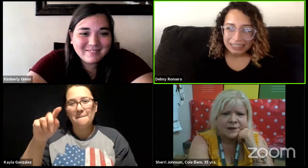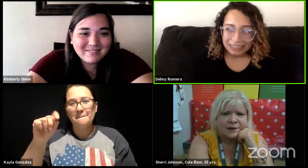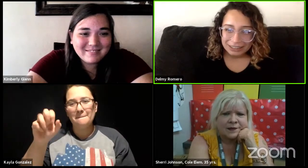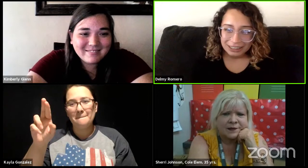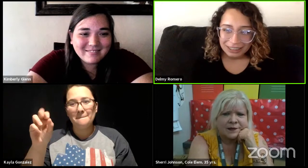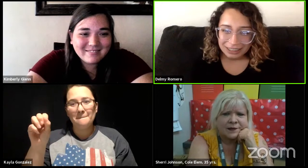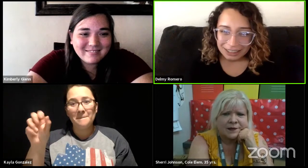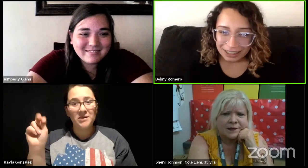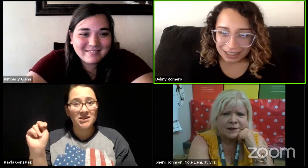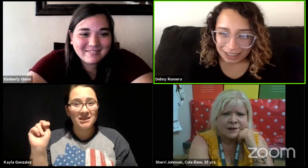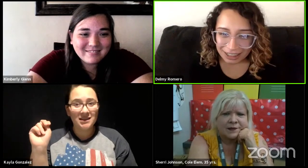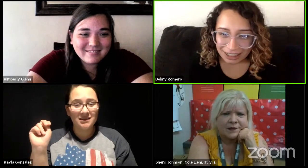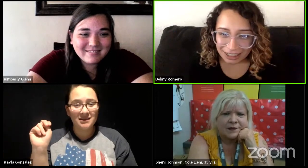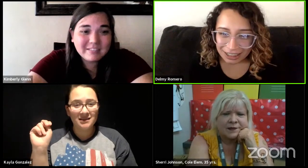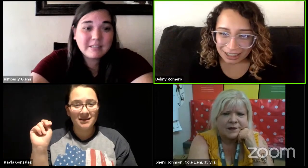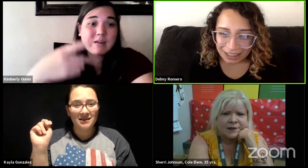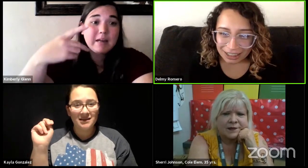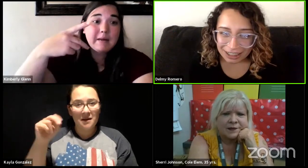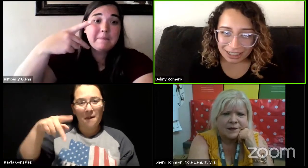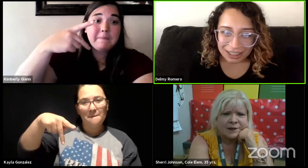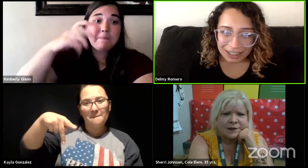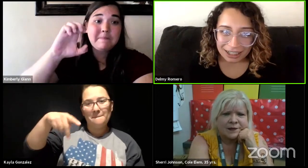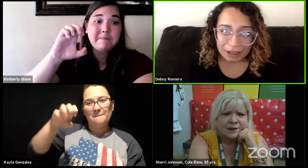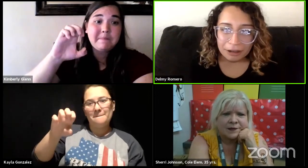What is